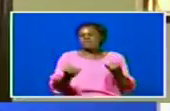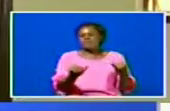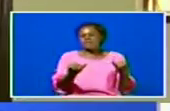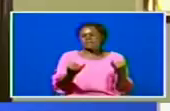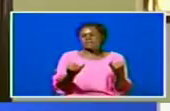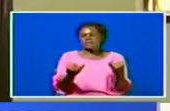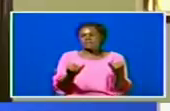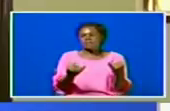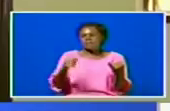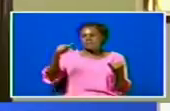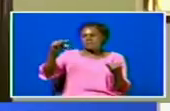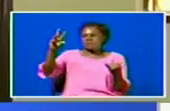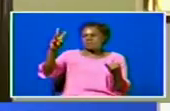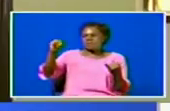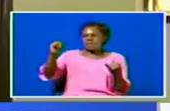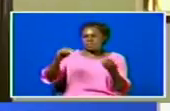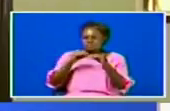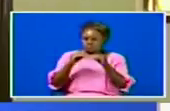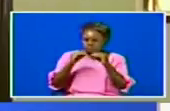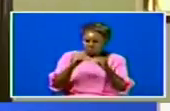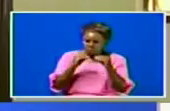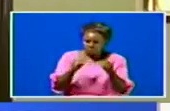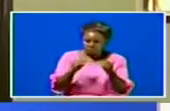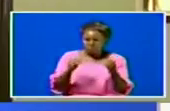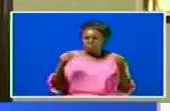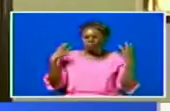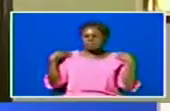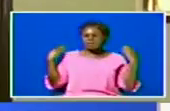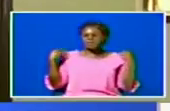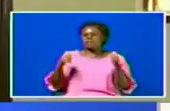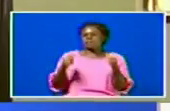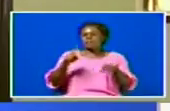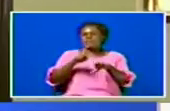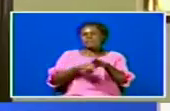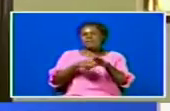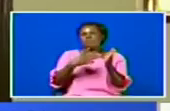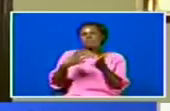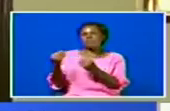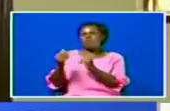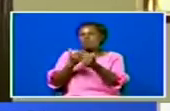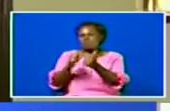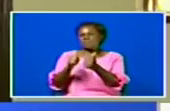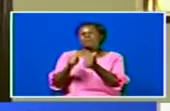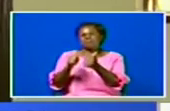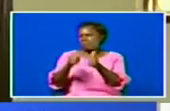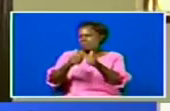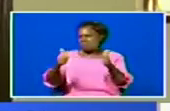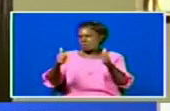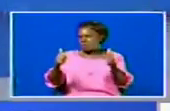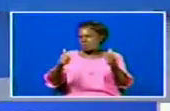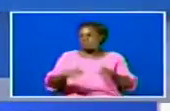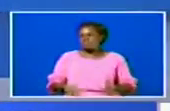a GM coach who will take through the team to training. By the time the tournament comes, we'll be very, very well